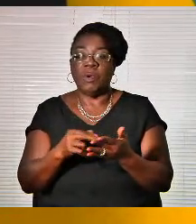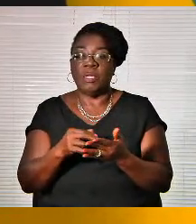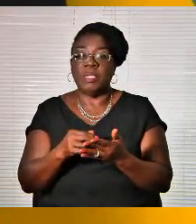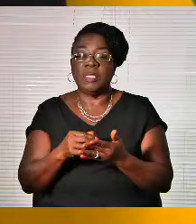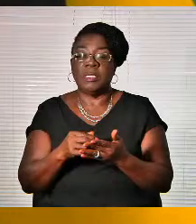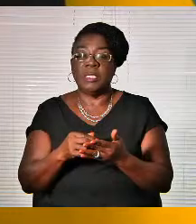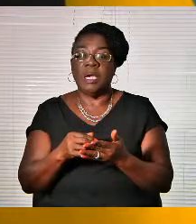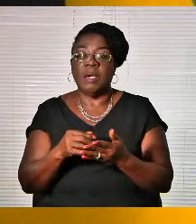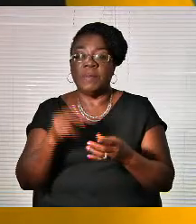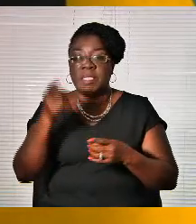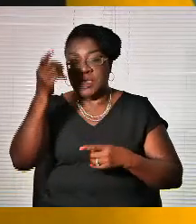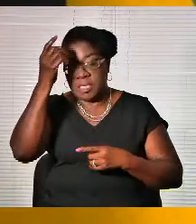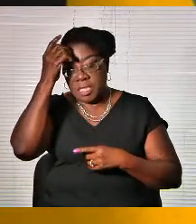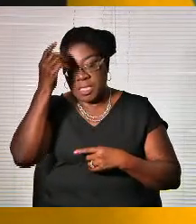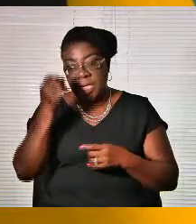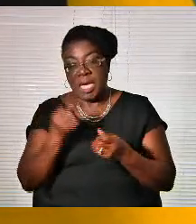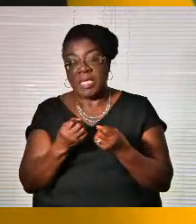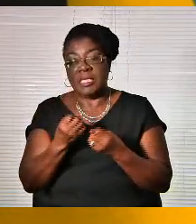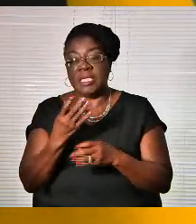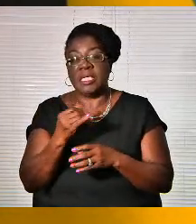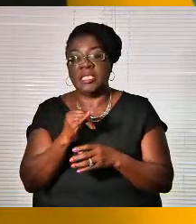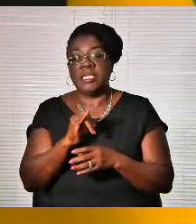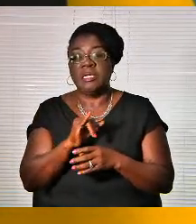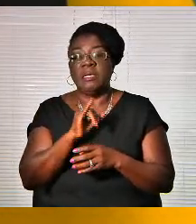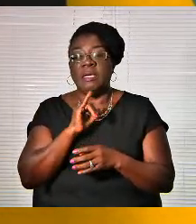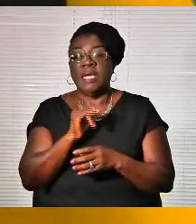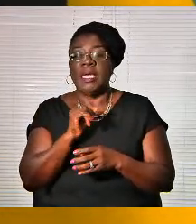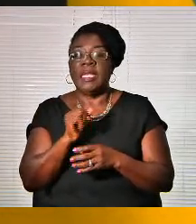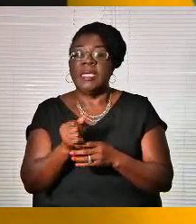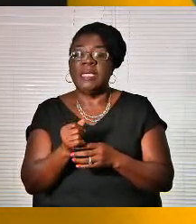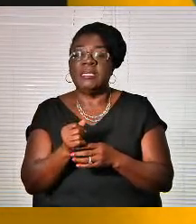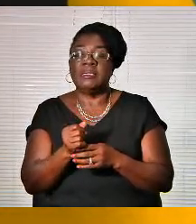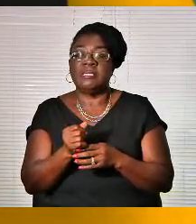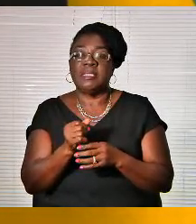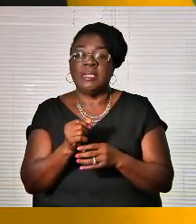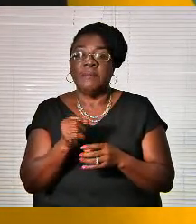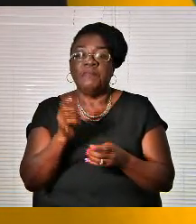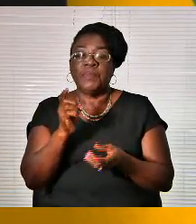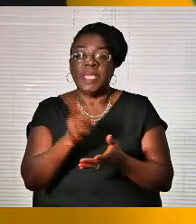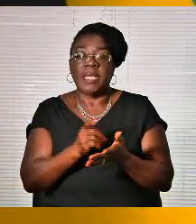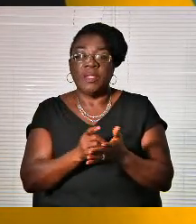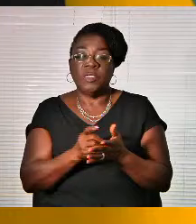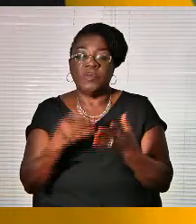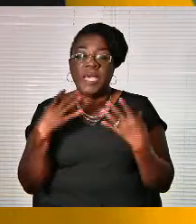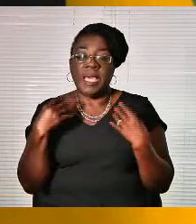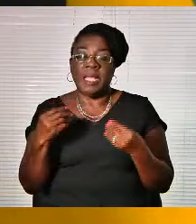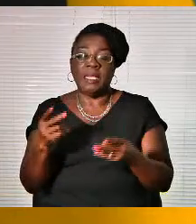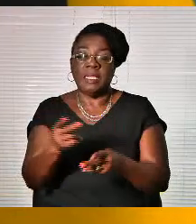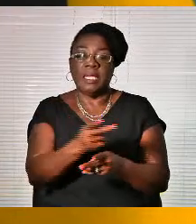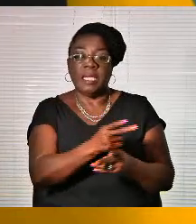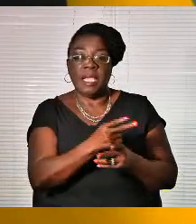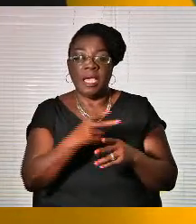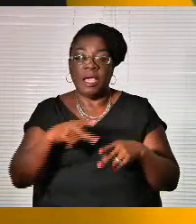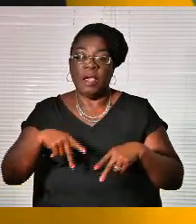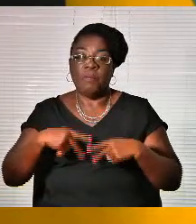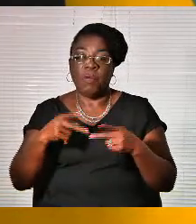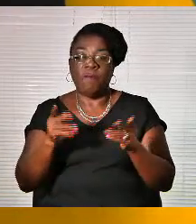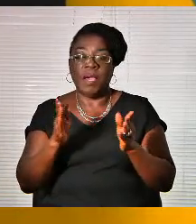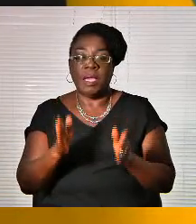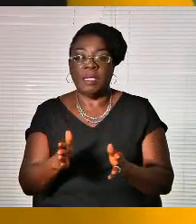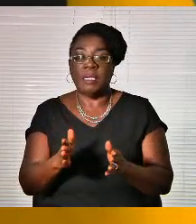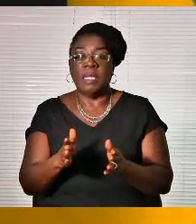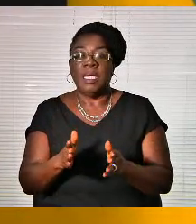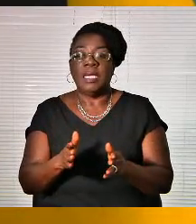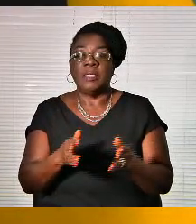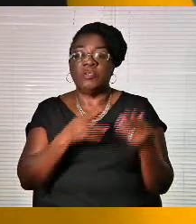and as such, if it is diagnosed by a lab or a healthcare provider, there is a responsibility for reporting